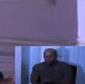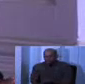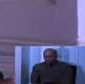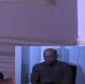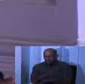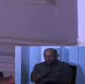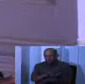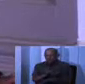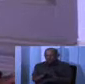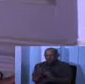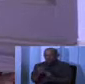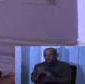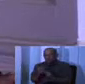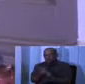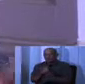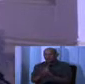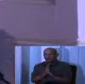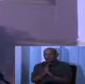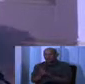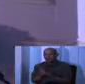In Jesus' name I pray, amen.